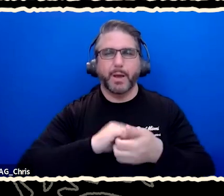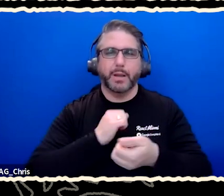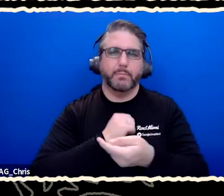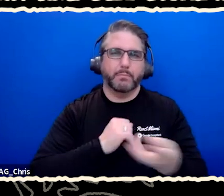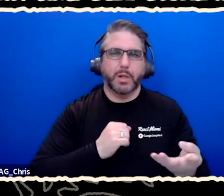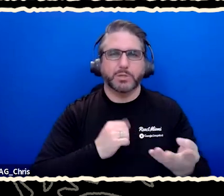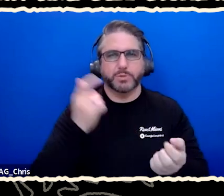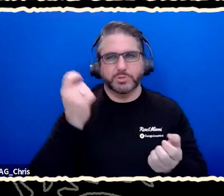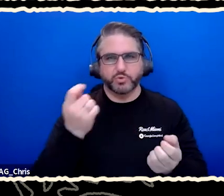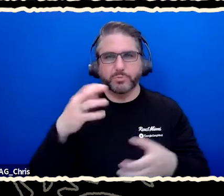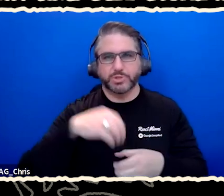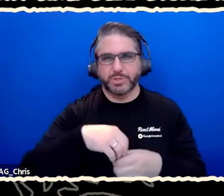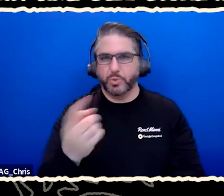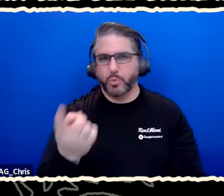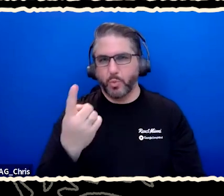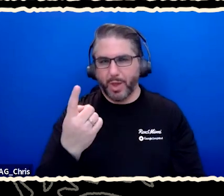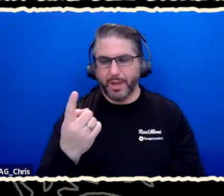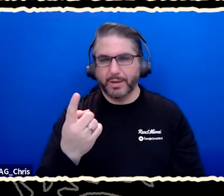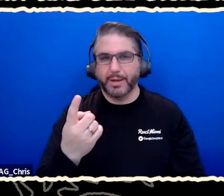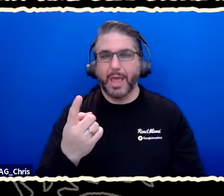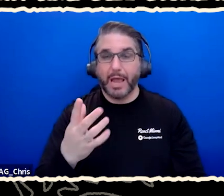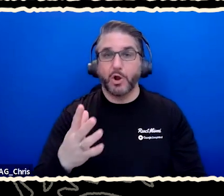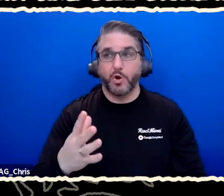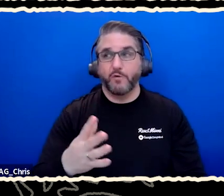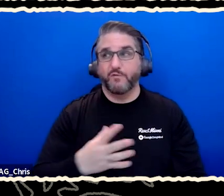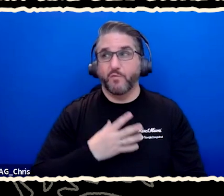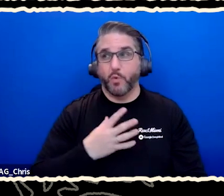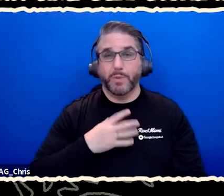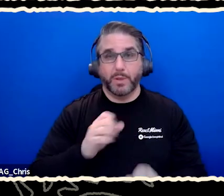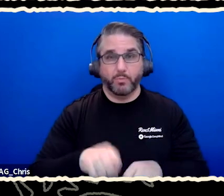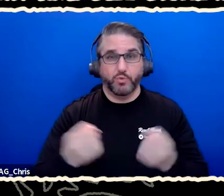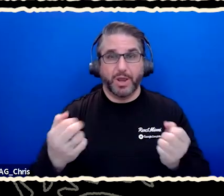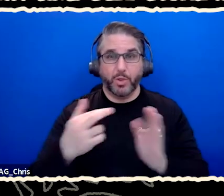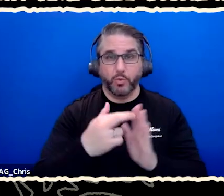one, while formally breaking the rules of React,